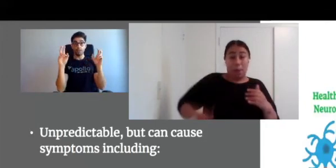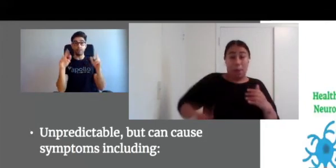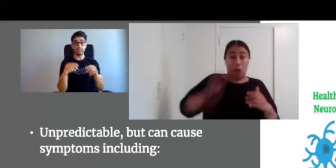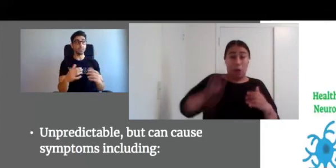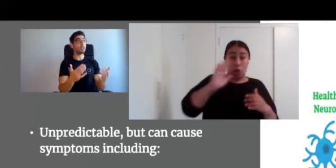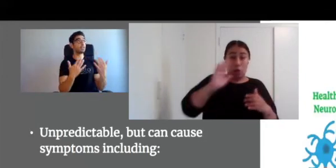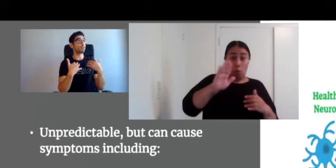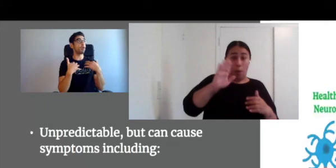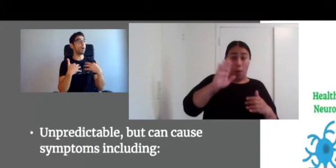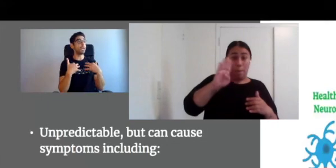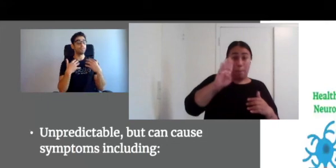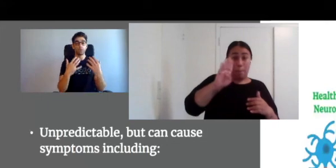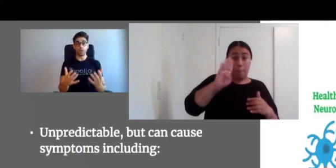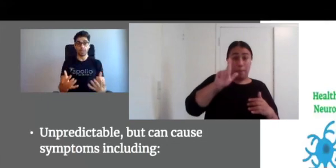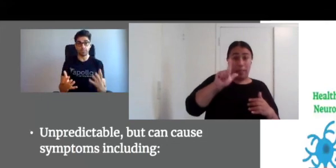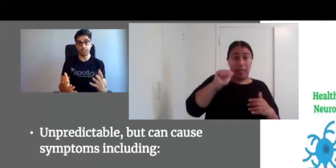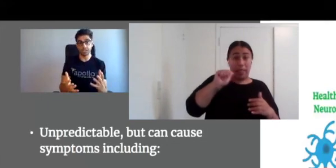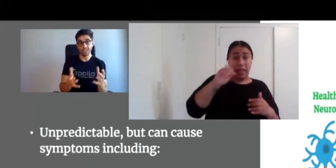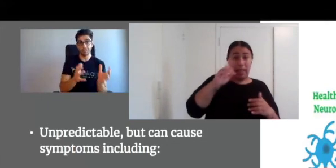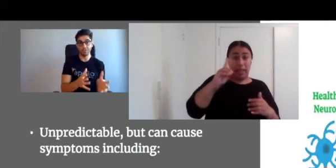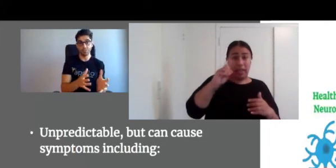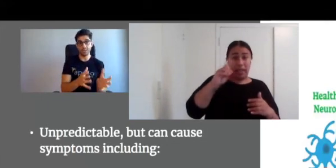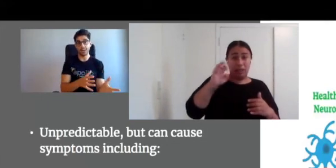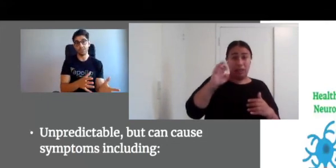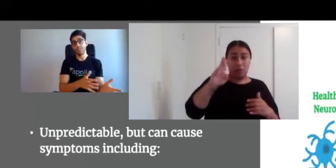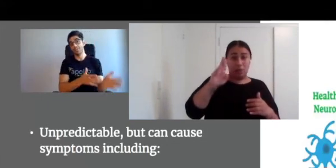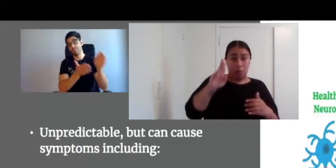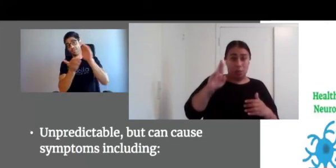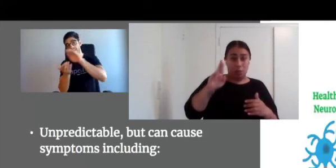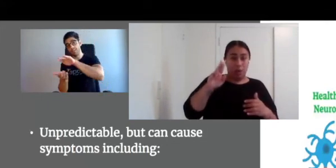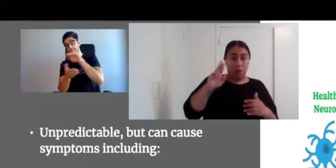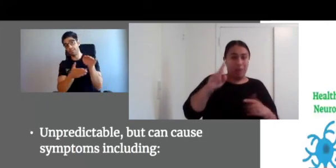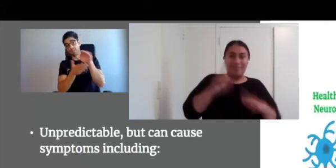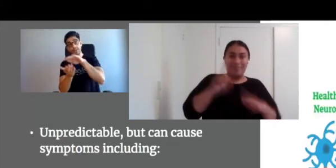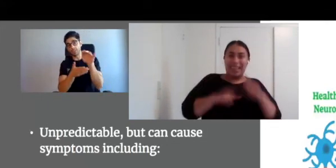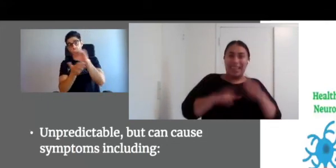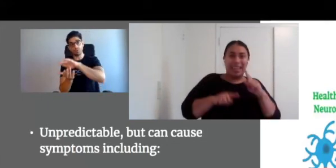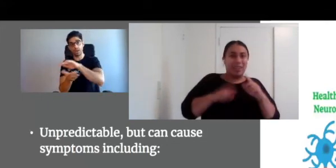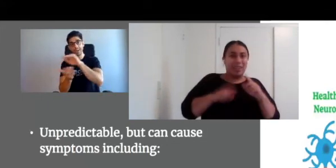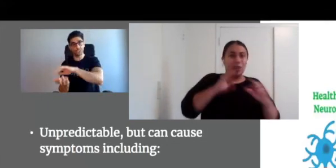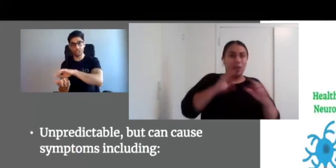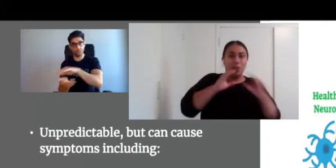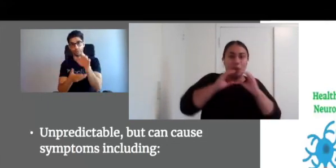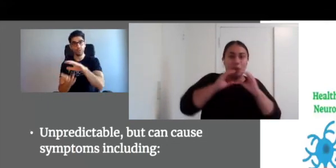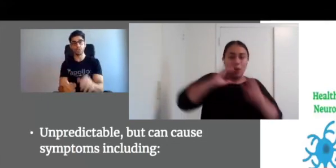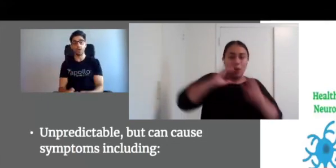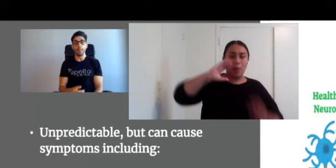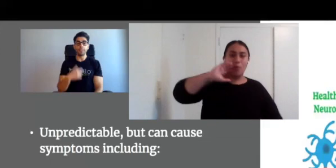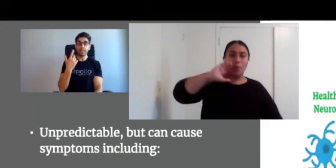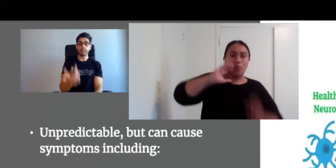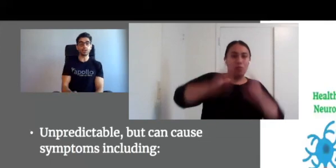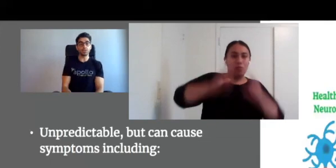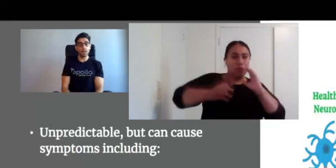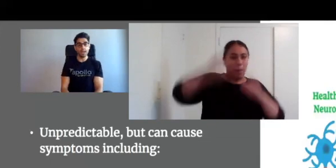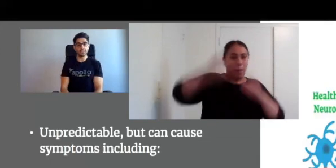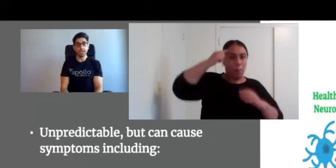the common phrase is, it went down the wrong way. Well, that's because the food went down the larynx where air should go, no food should go. But if